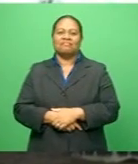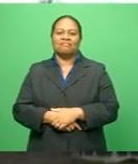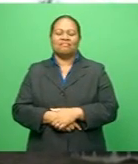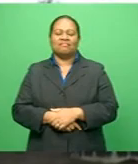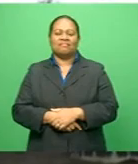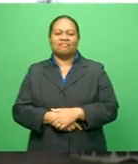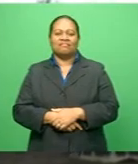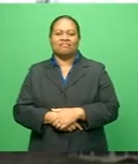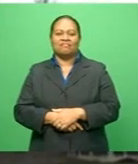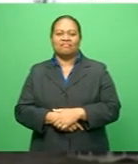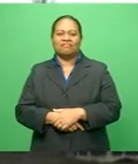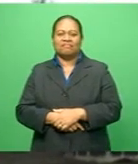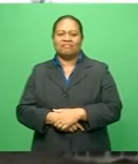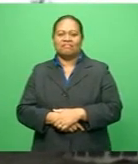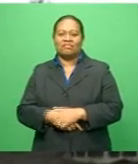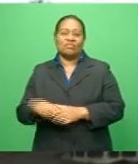entire